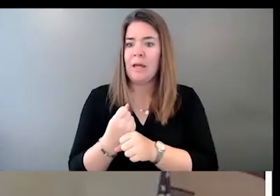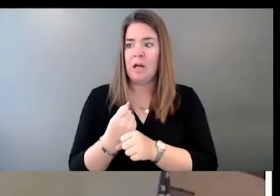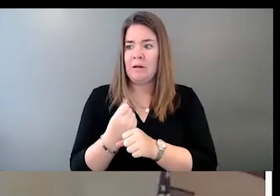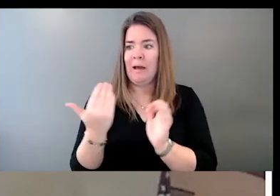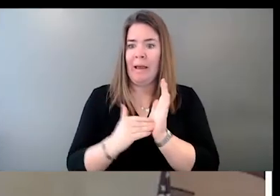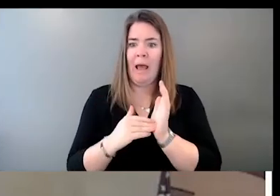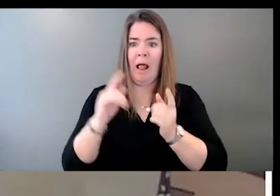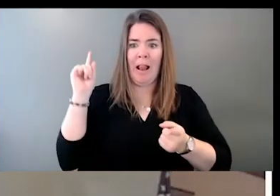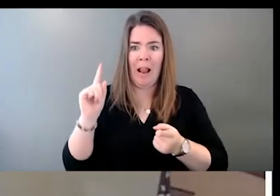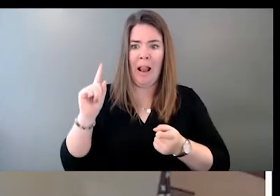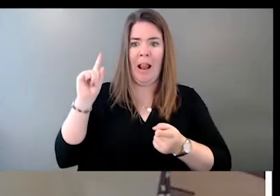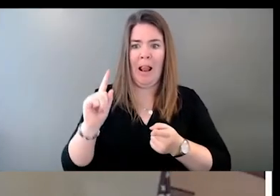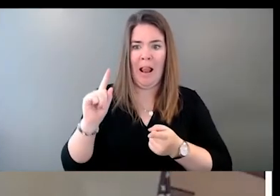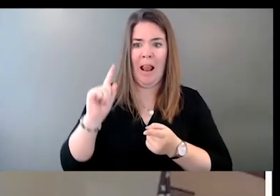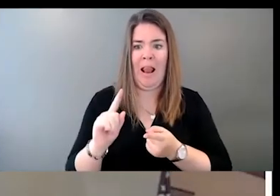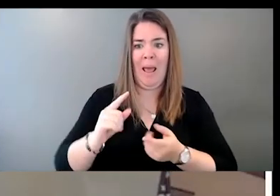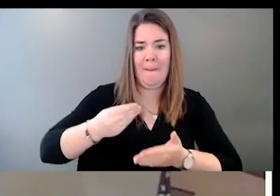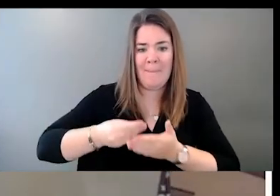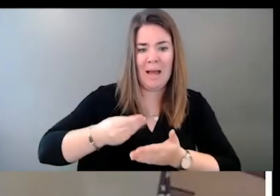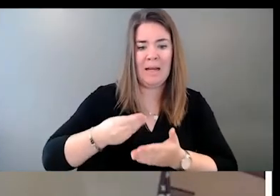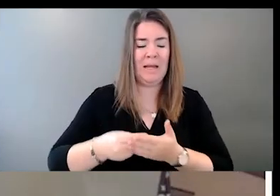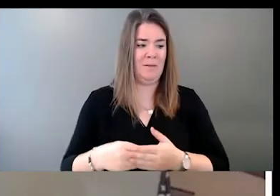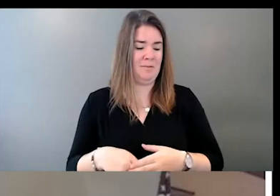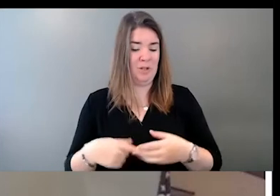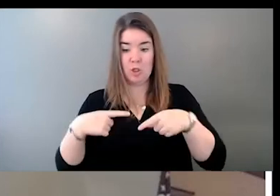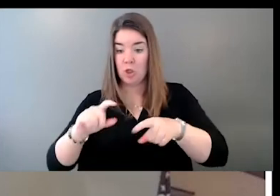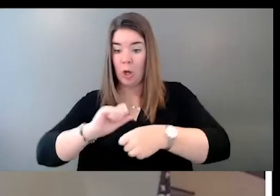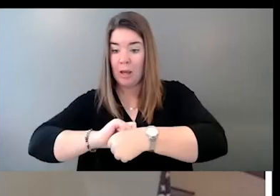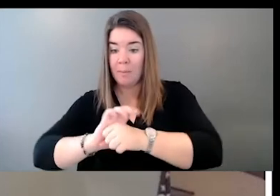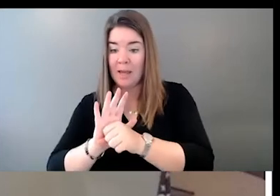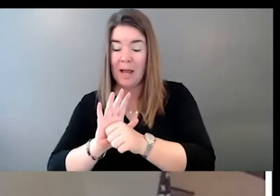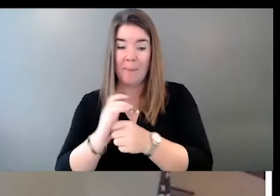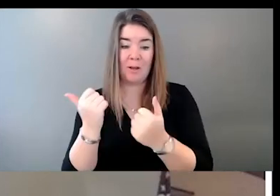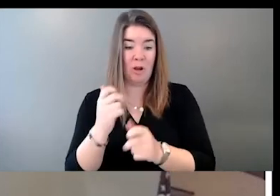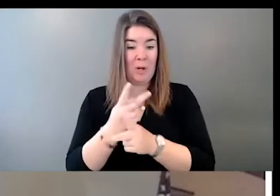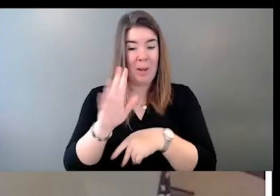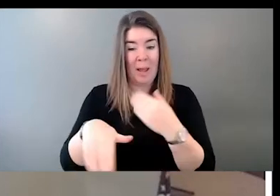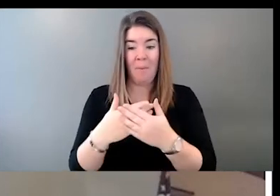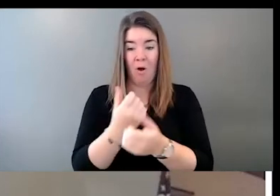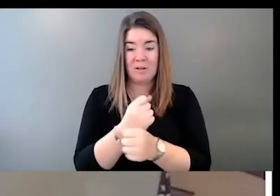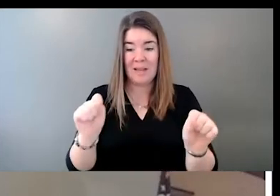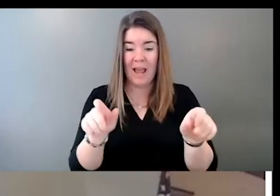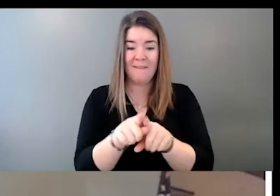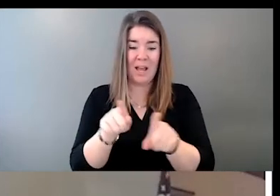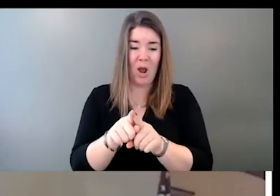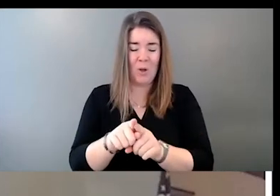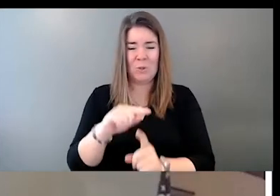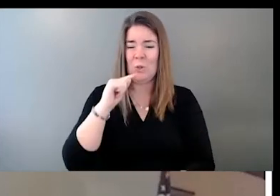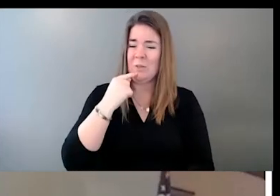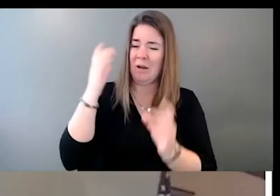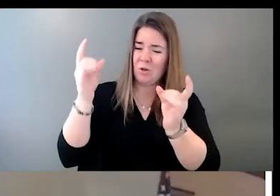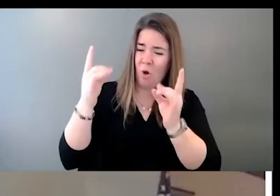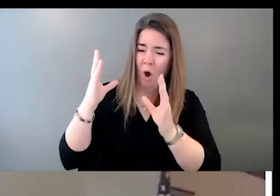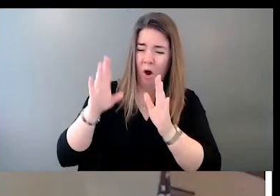of keeping everyone safe, and through the increase in intensity of the violence that has hit you to your